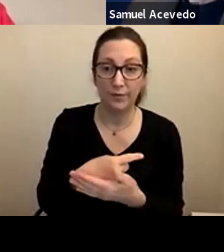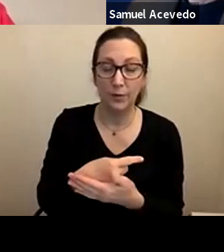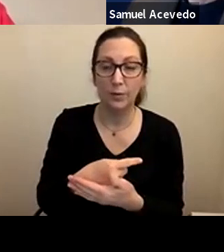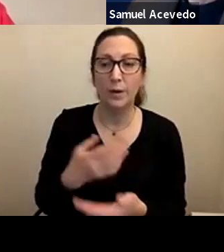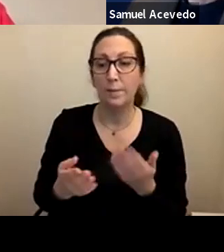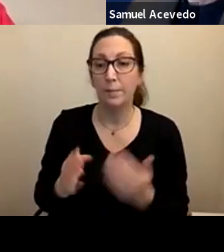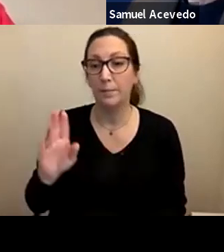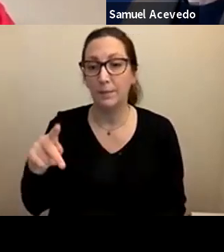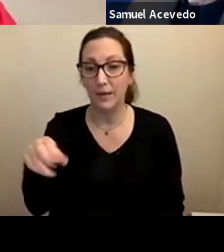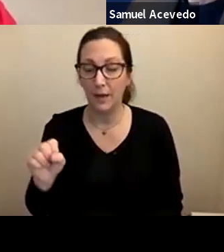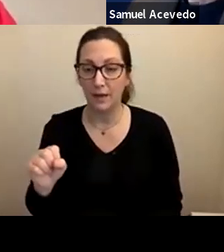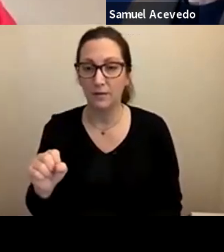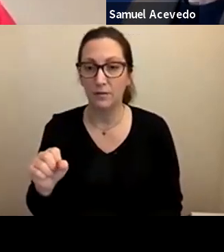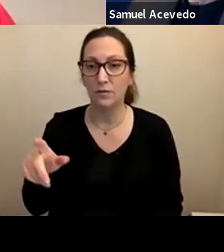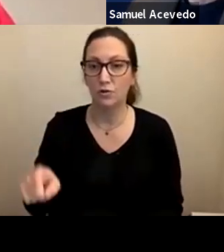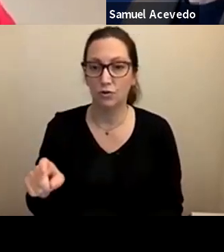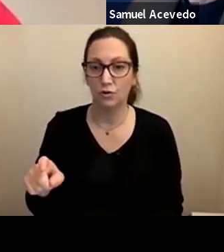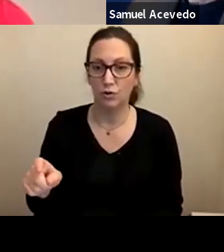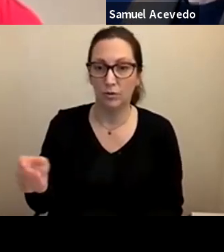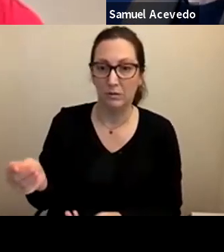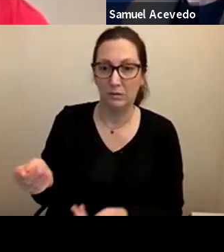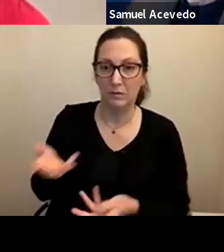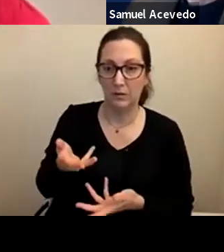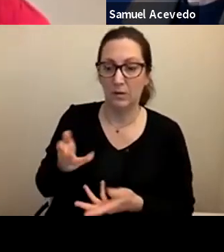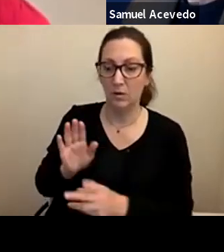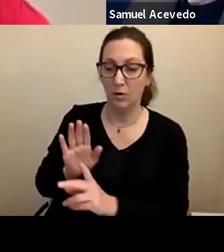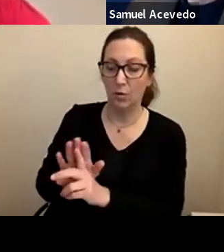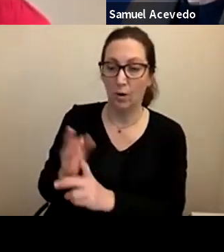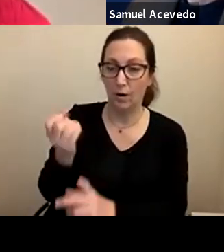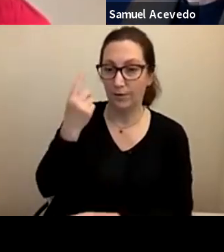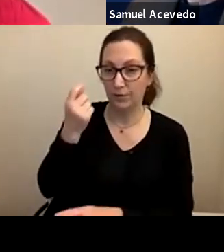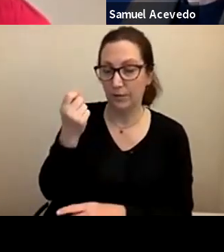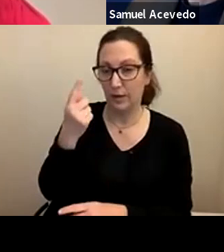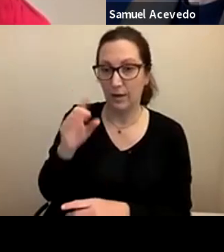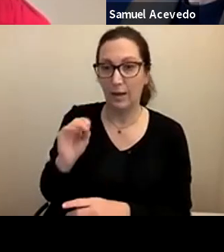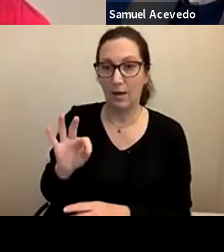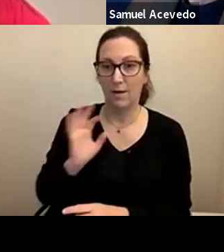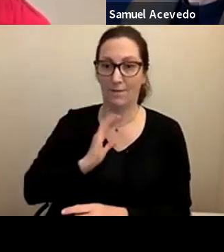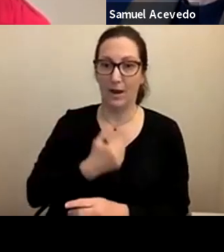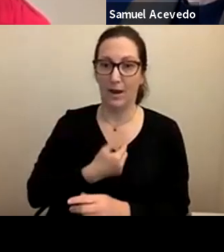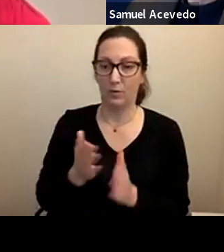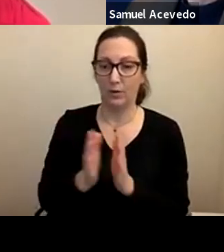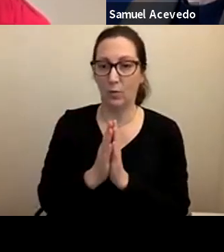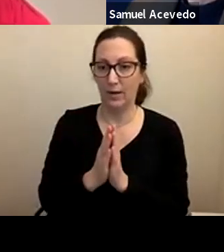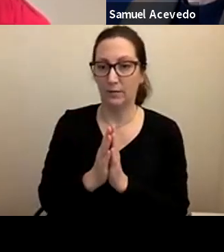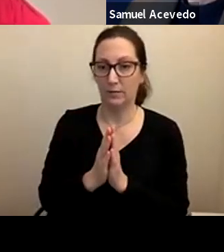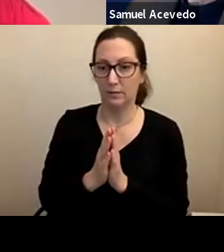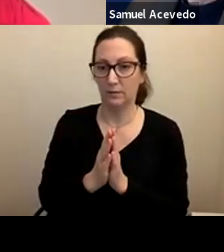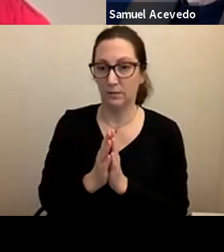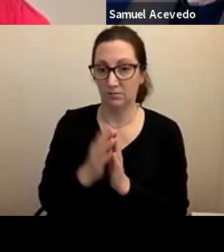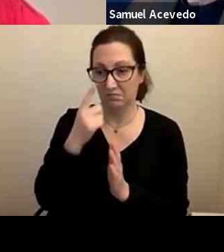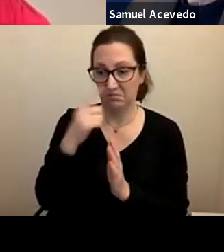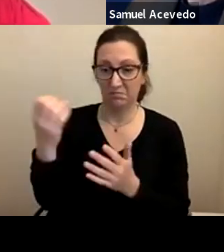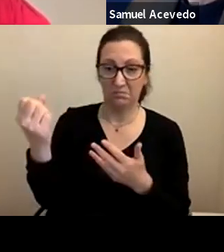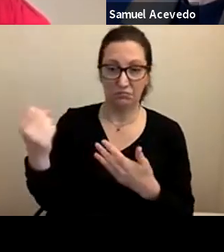share with us your understanding of the outstanding data requests from members of the task force. And